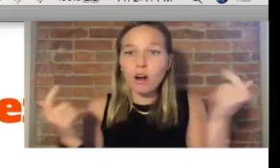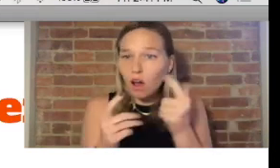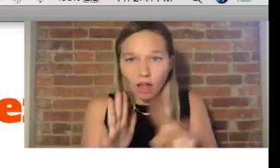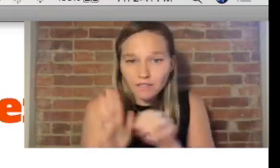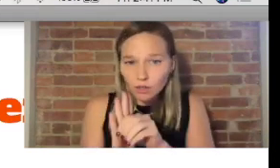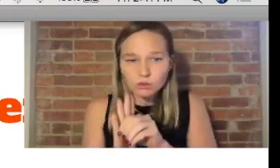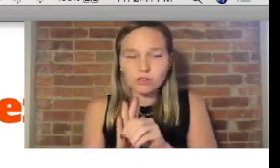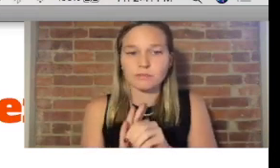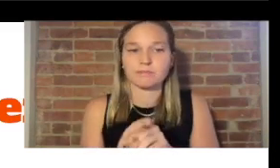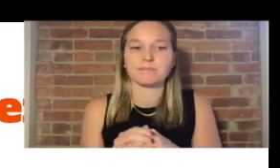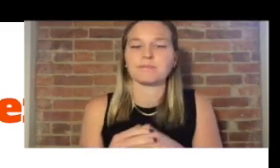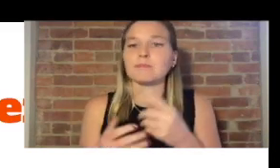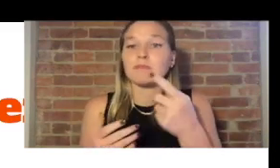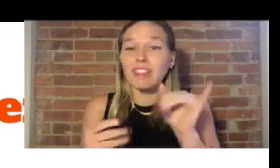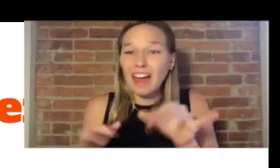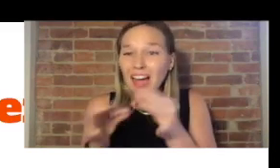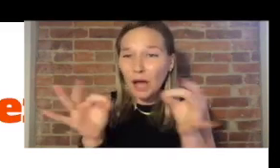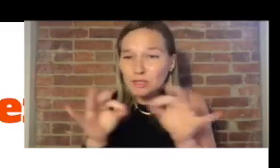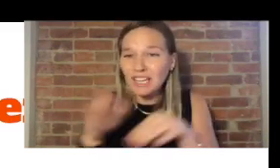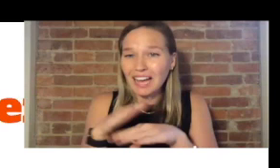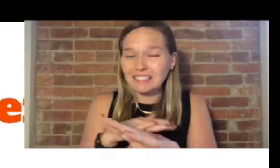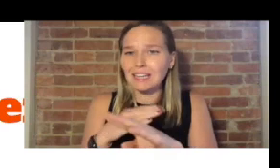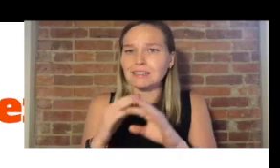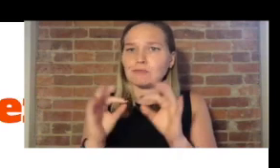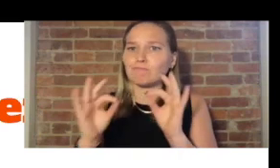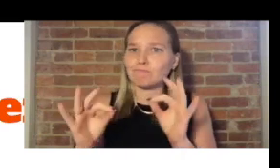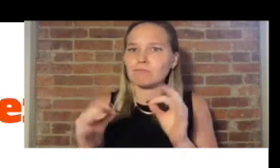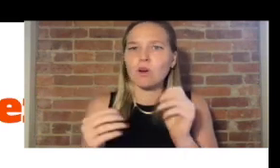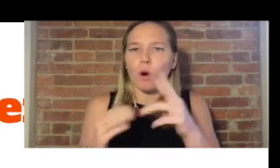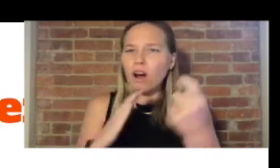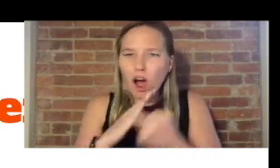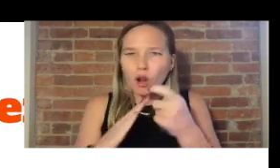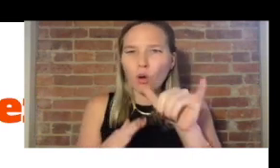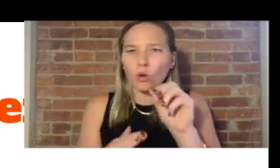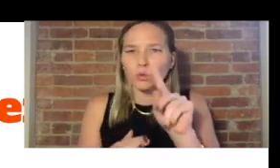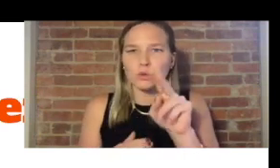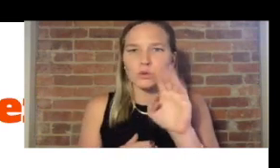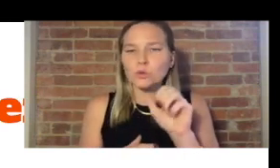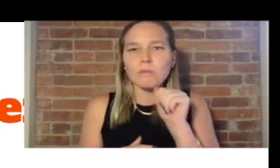or visual, things like captioning access to videos?